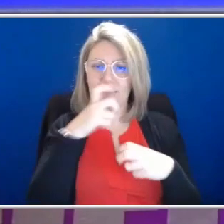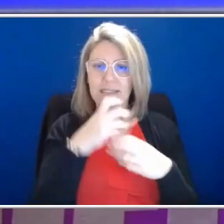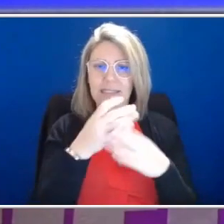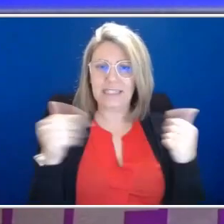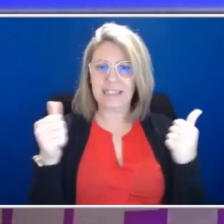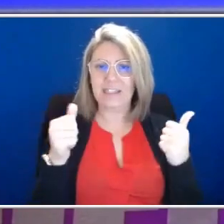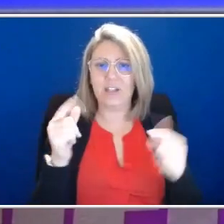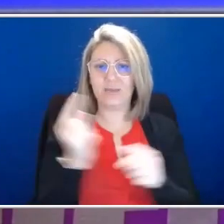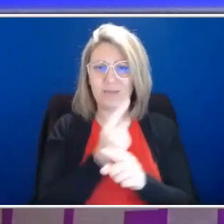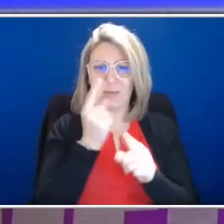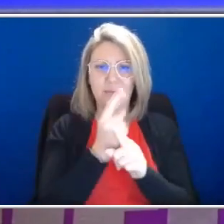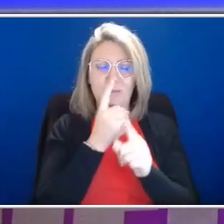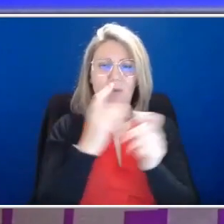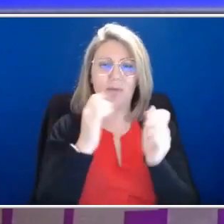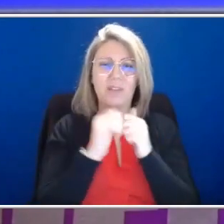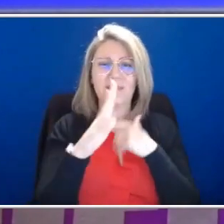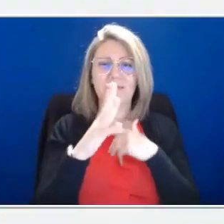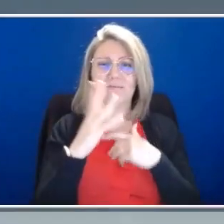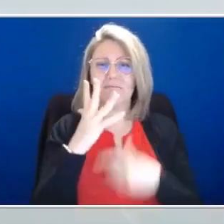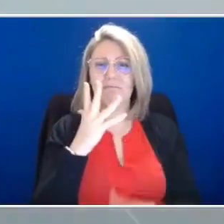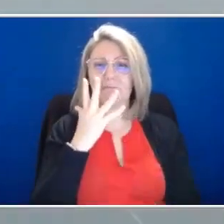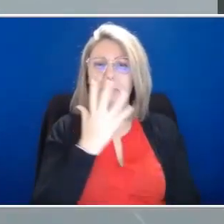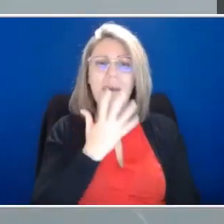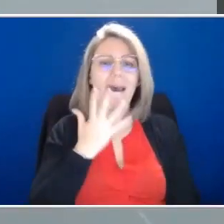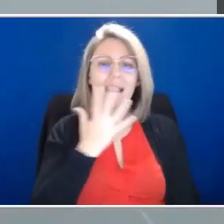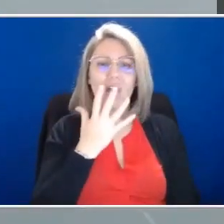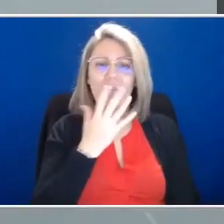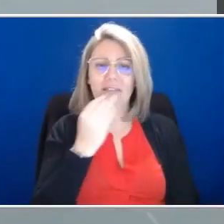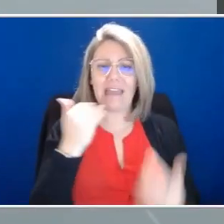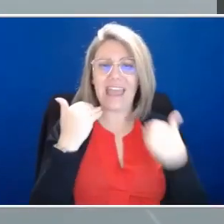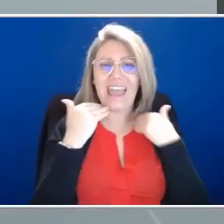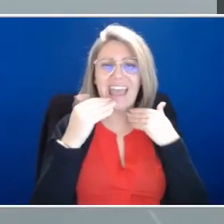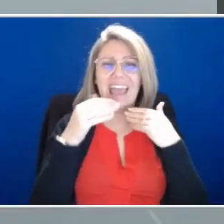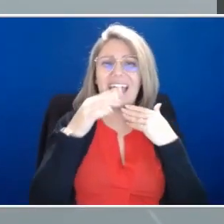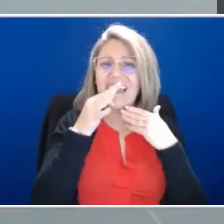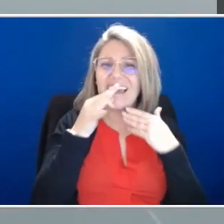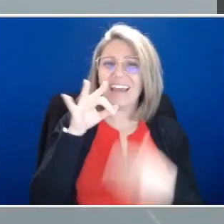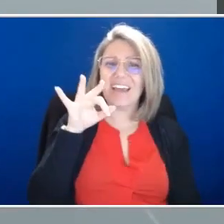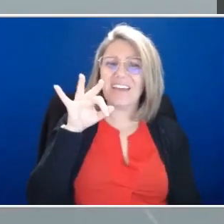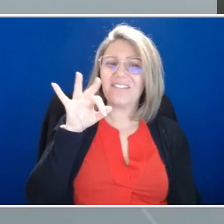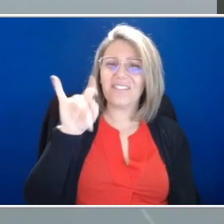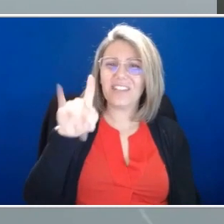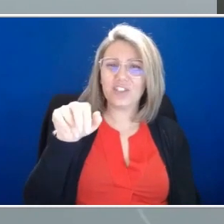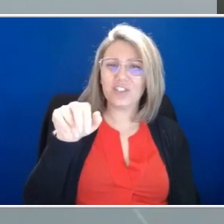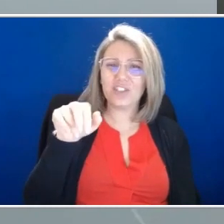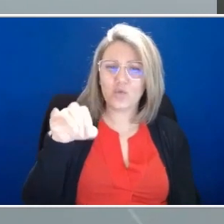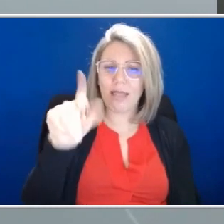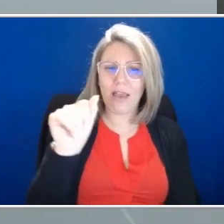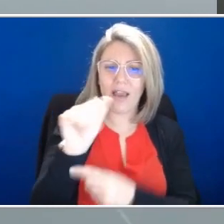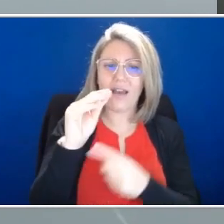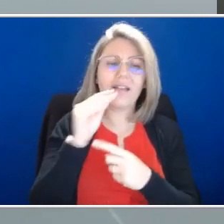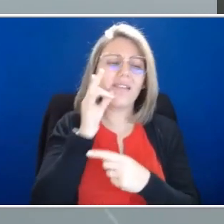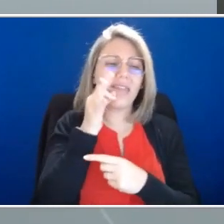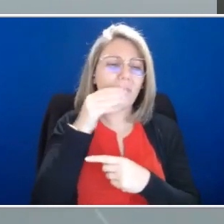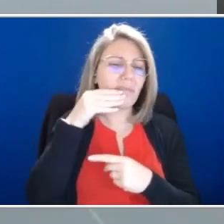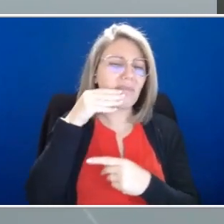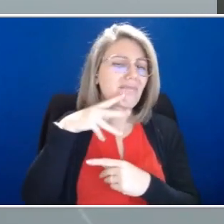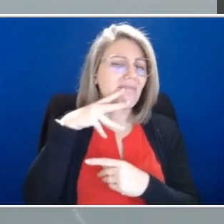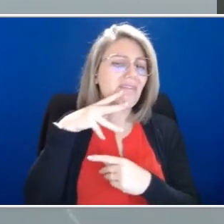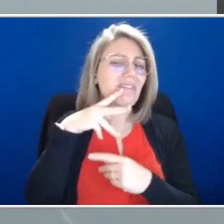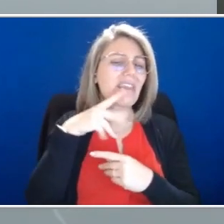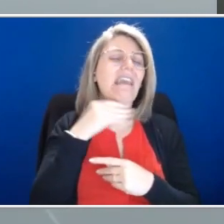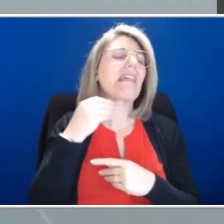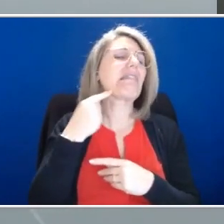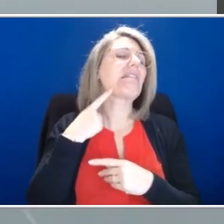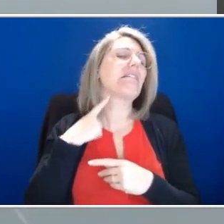his mouth and developed what's called a fistula, or a salivary leakage between the floor of mouth and the neck, and